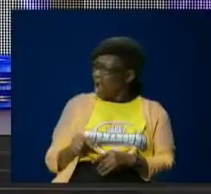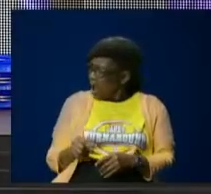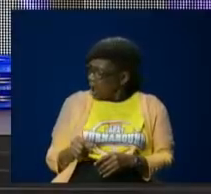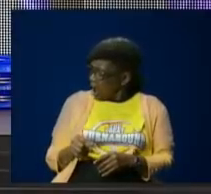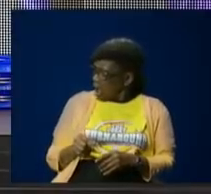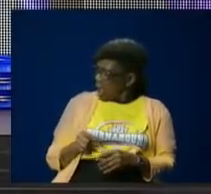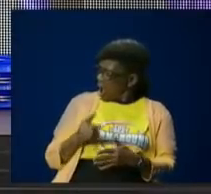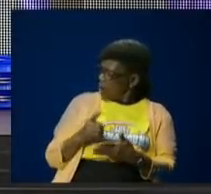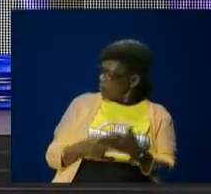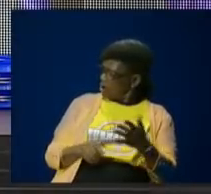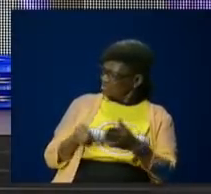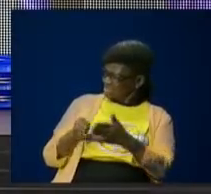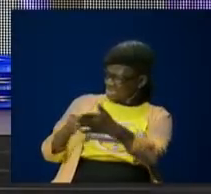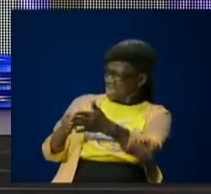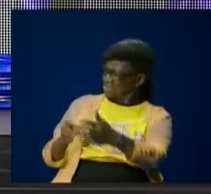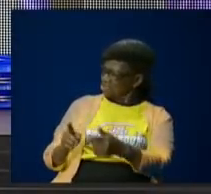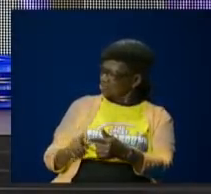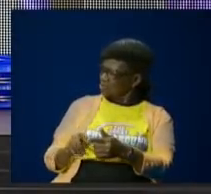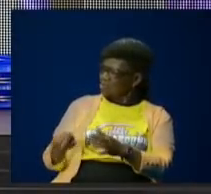He said, look,